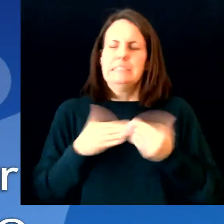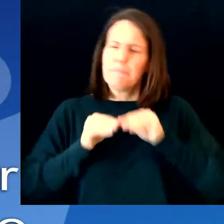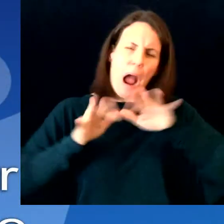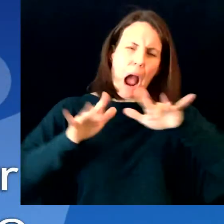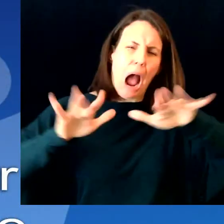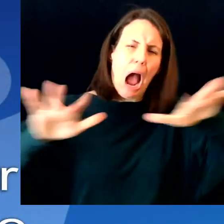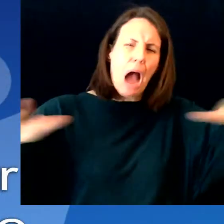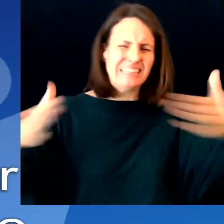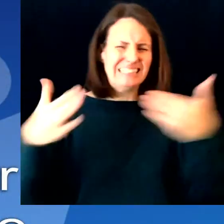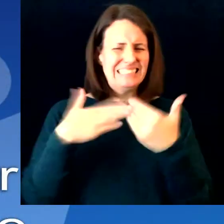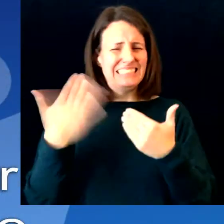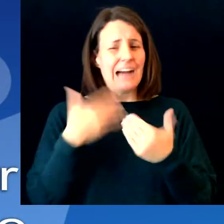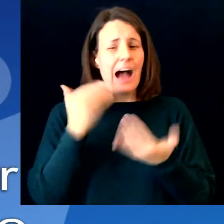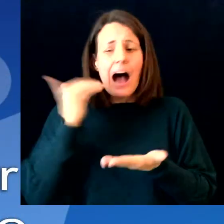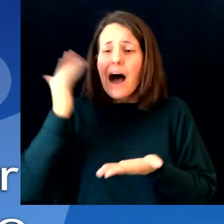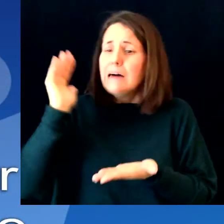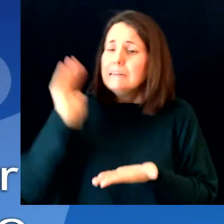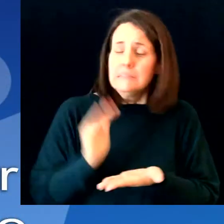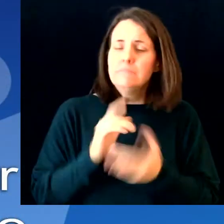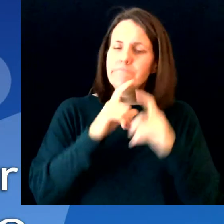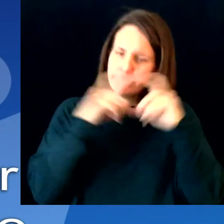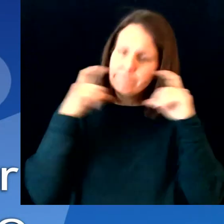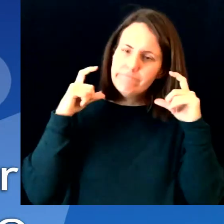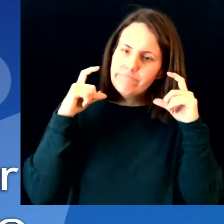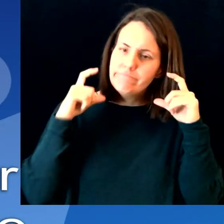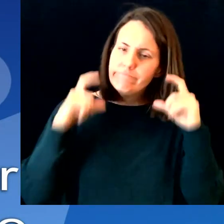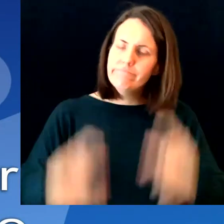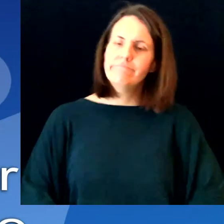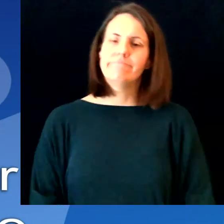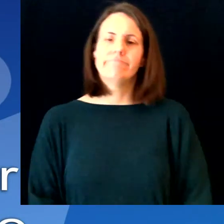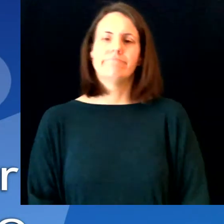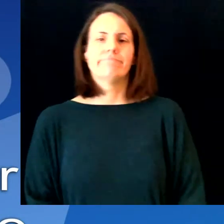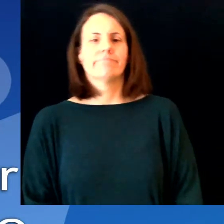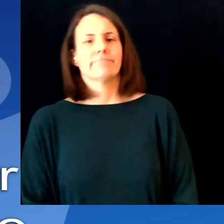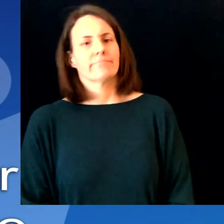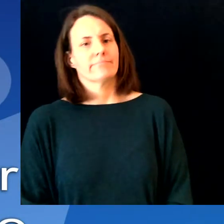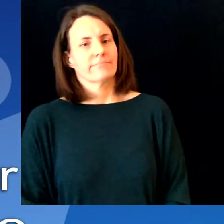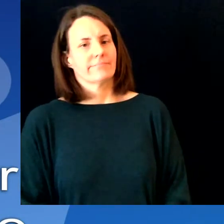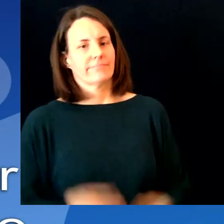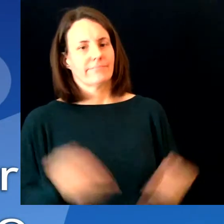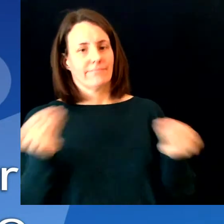Thank you. Our next question goes to Kaya Murray from Fox 11 in Green Bay. Kaya?